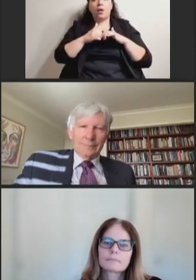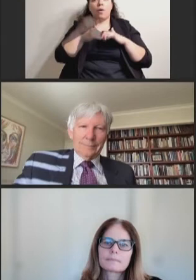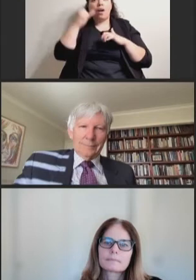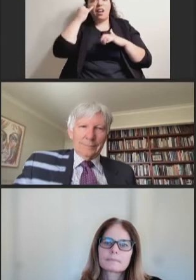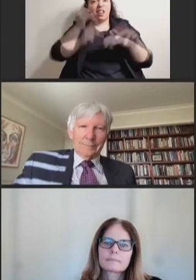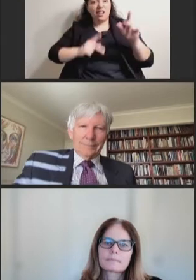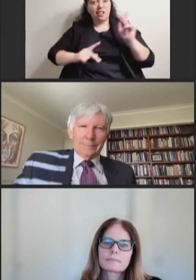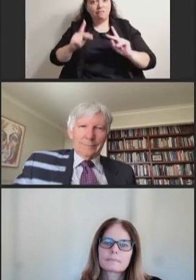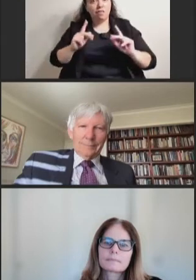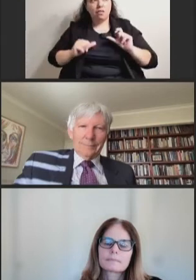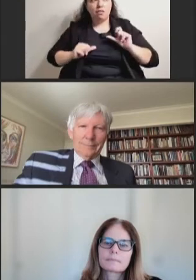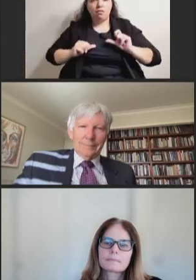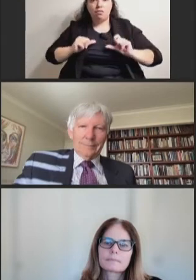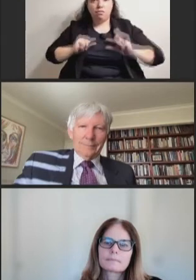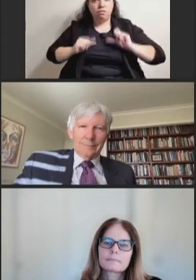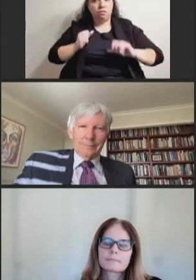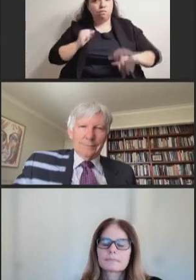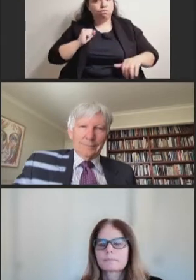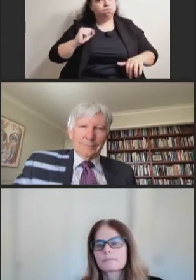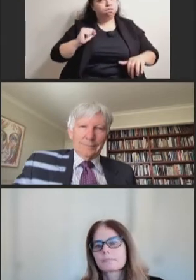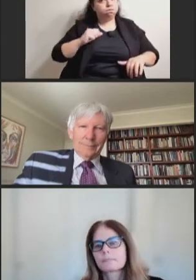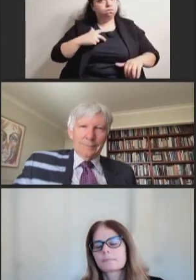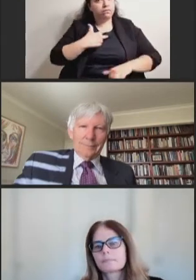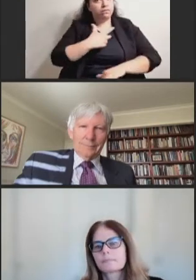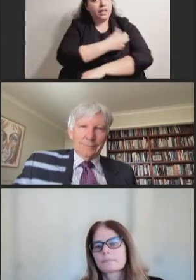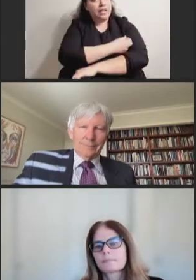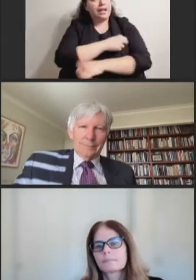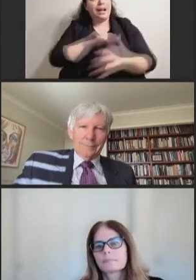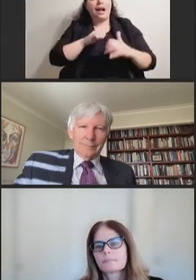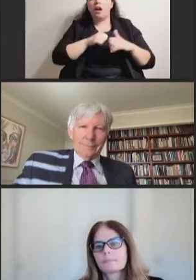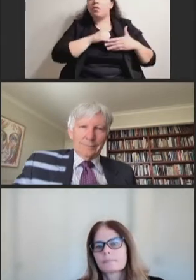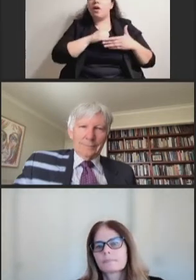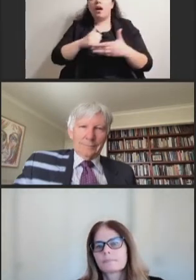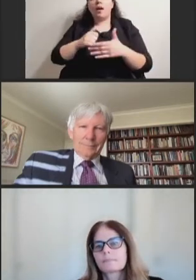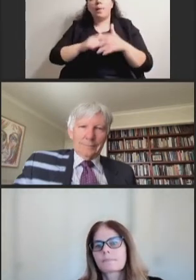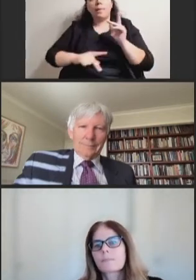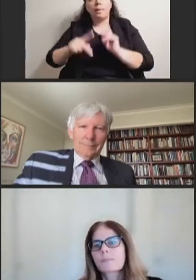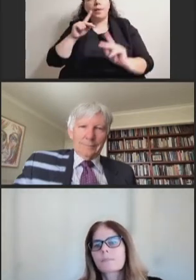reluctance to be vaccinated. Are certain